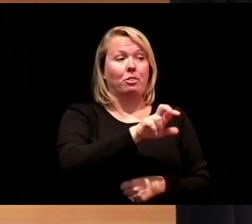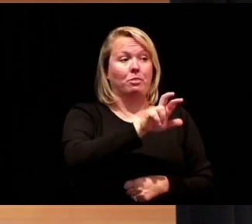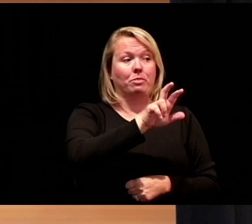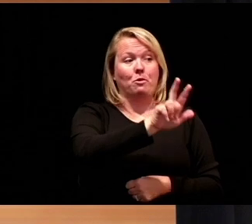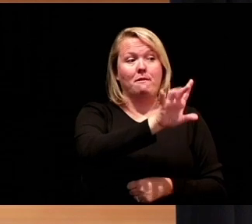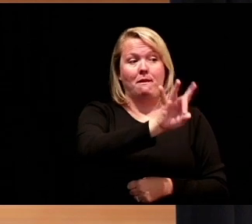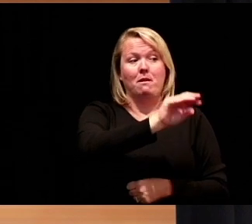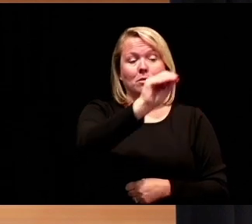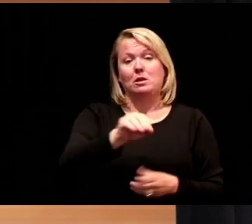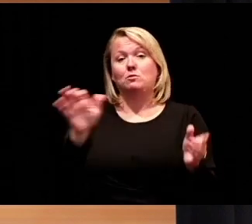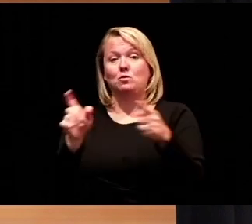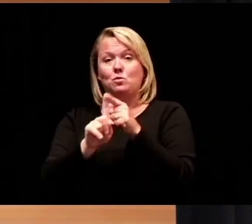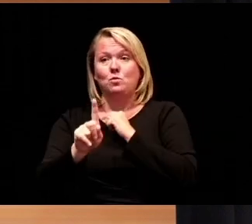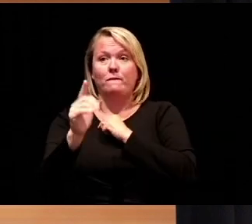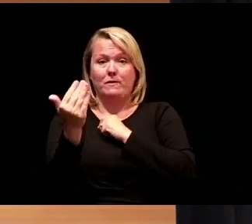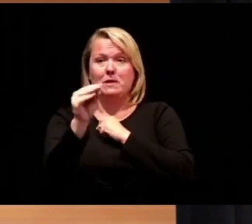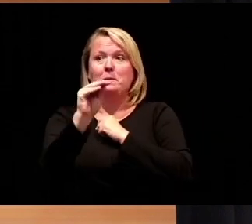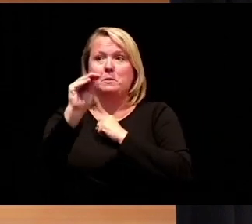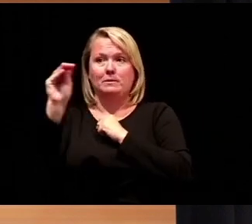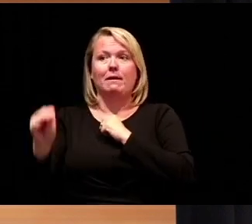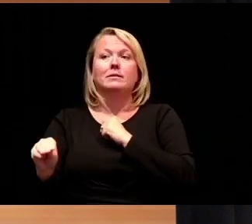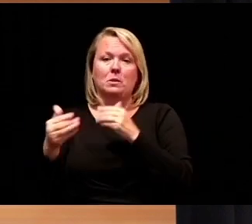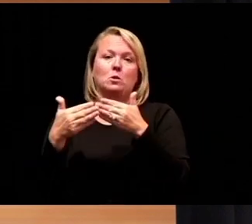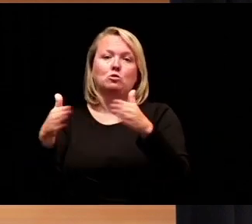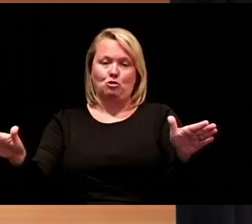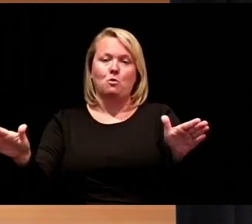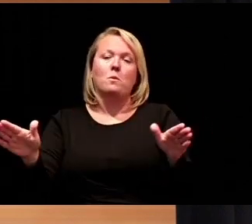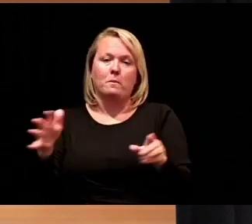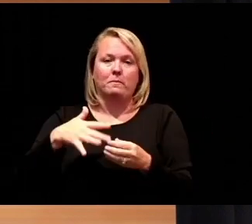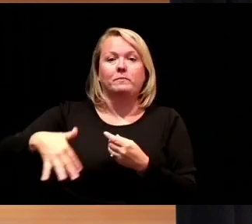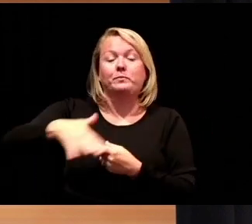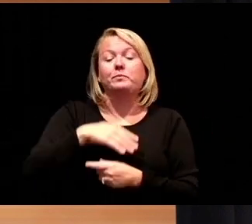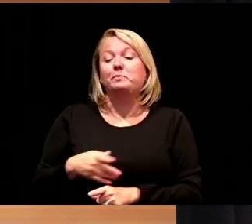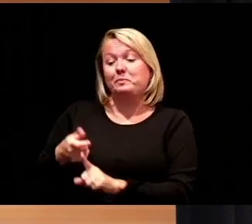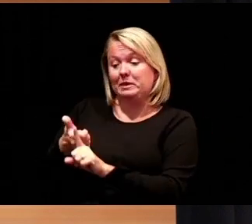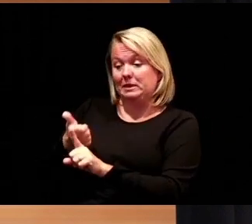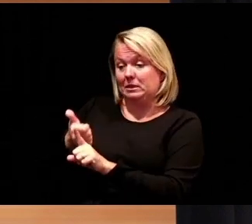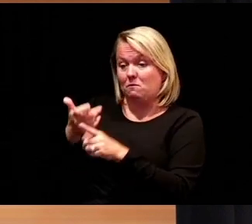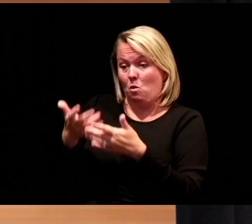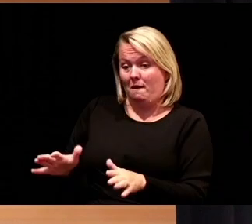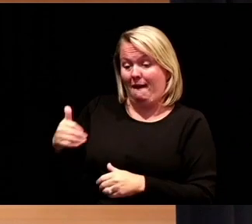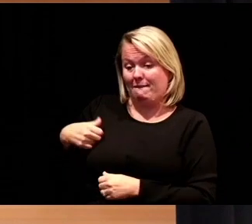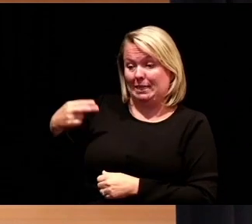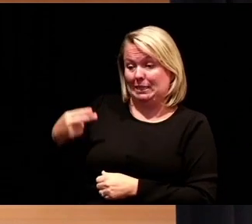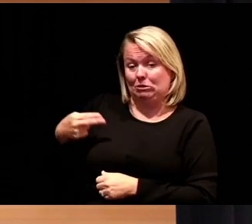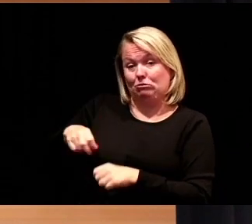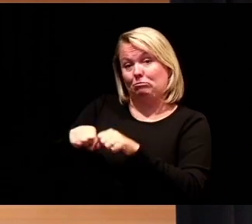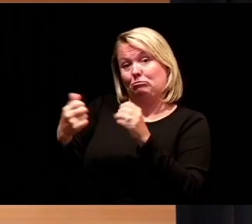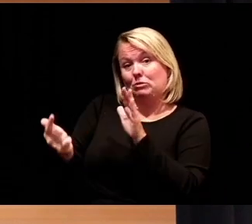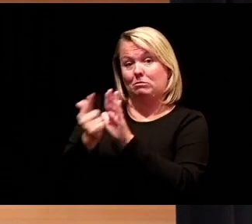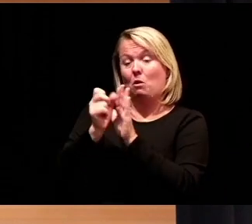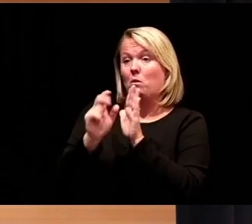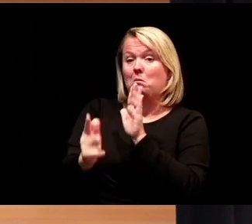federal law, not the state law or local law, and the federal law tends to be way more severe than a state or local law because it's kind